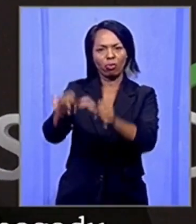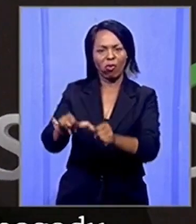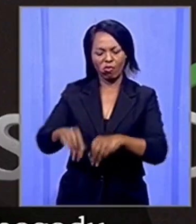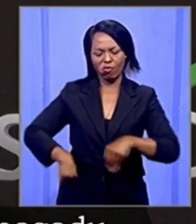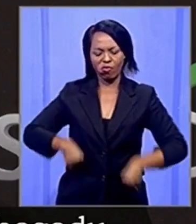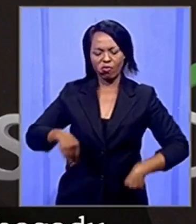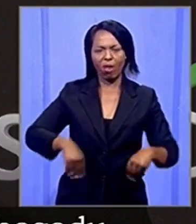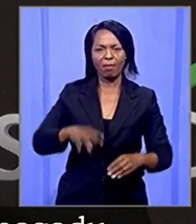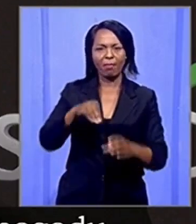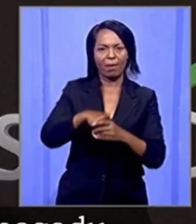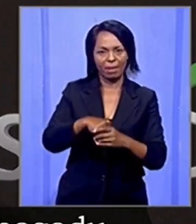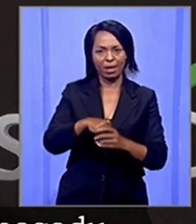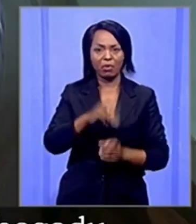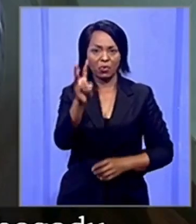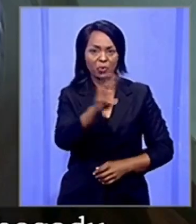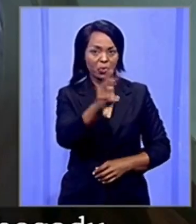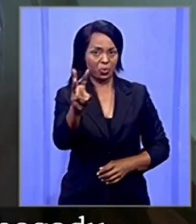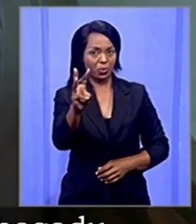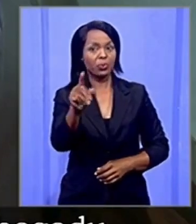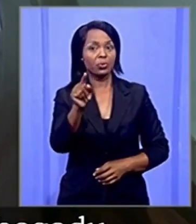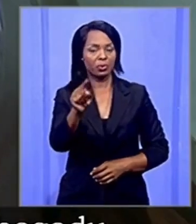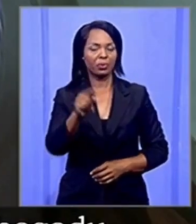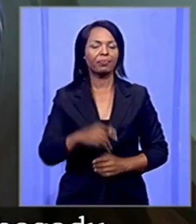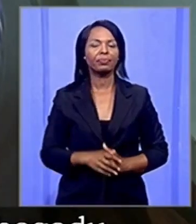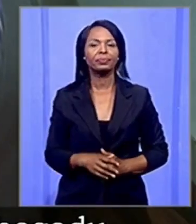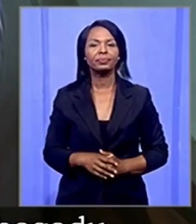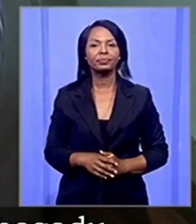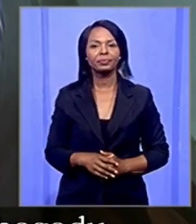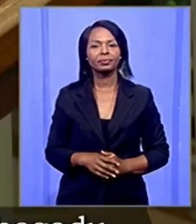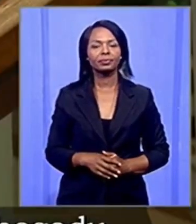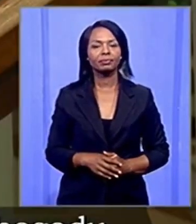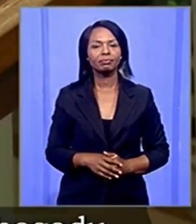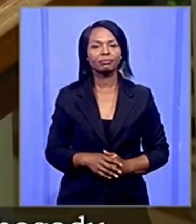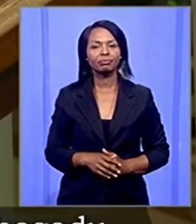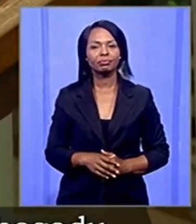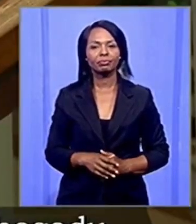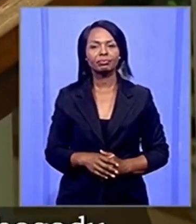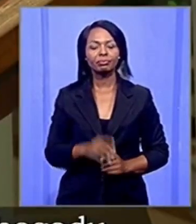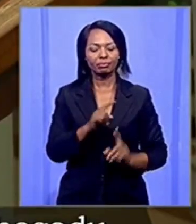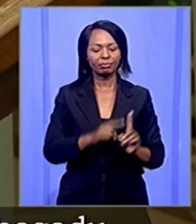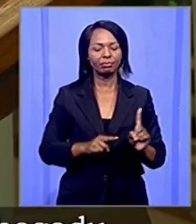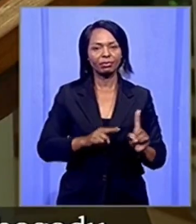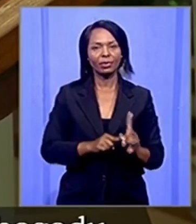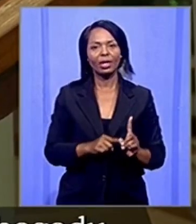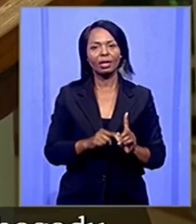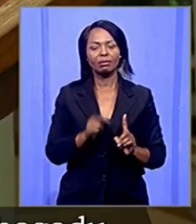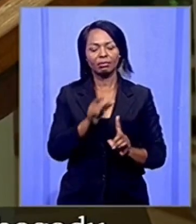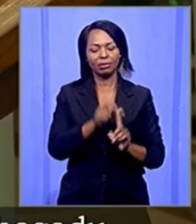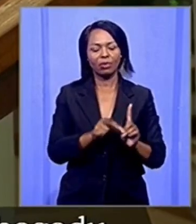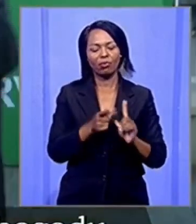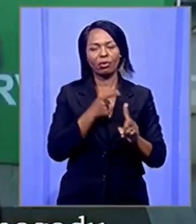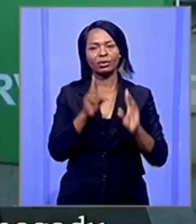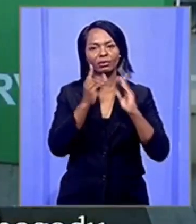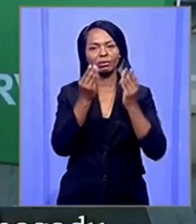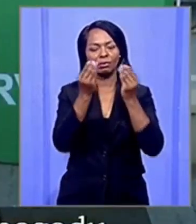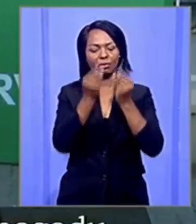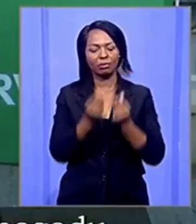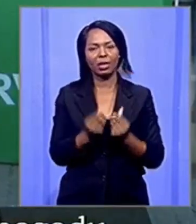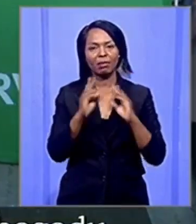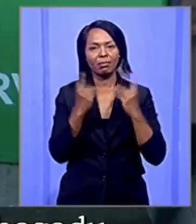can only tell them that their days are numbered. Mookamedi wa maloba wa matlotlo Patrick Seboko le molatofadi wa nae le bona ba fitlhetswe